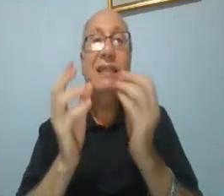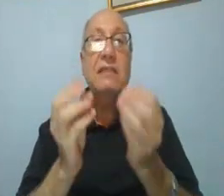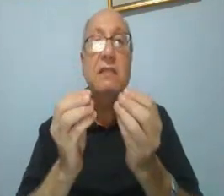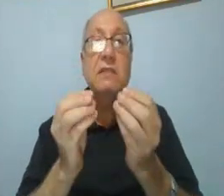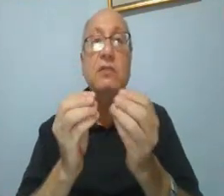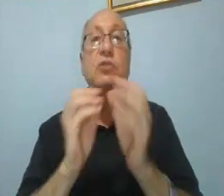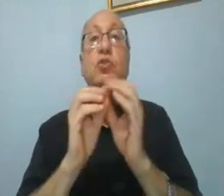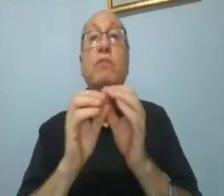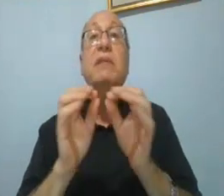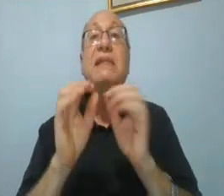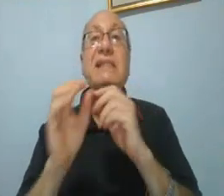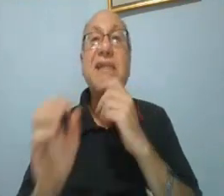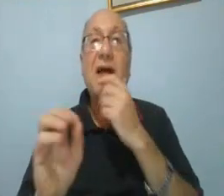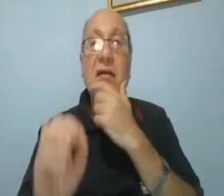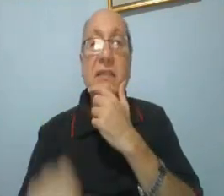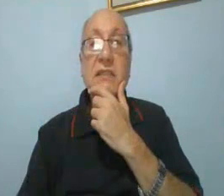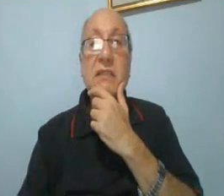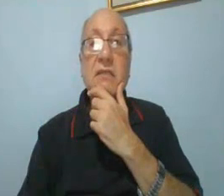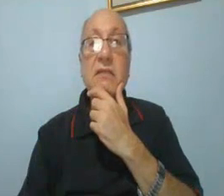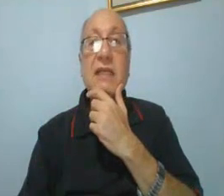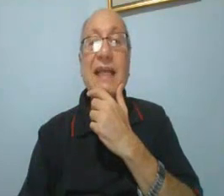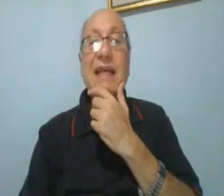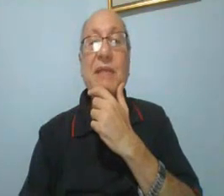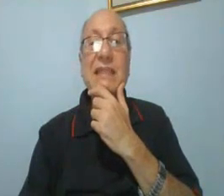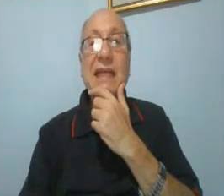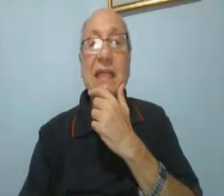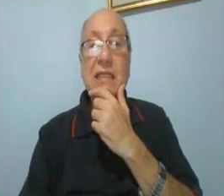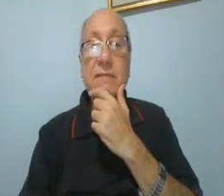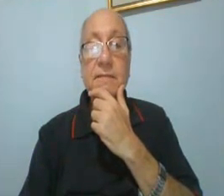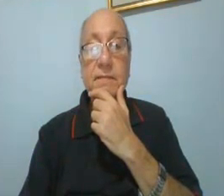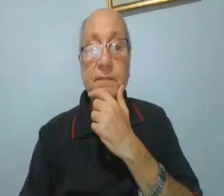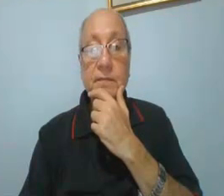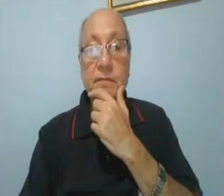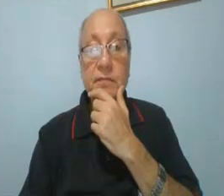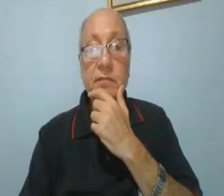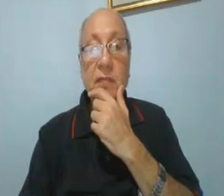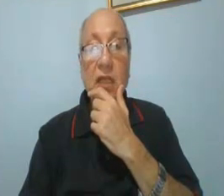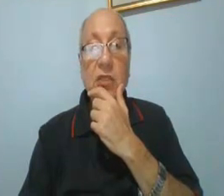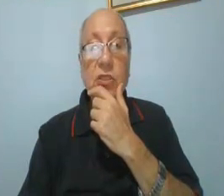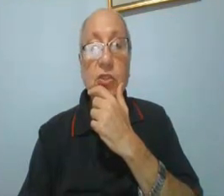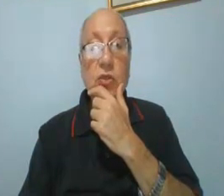Used needles should be discarded immediately.